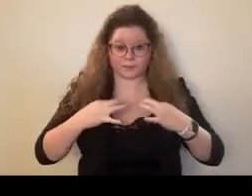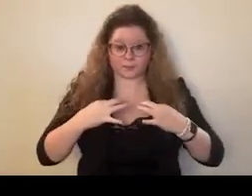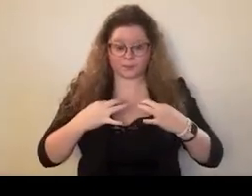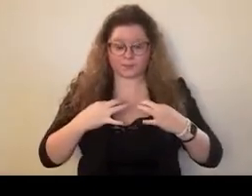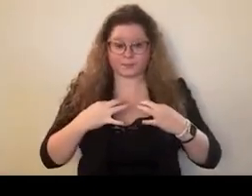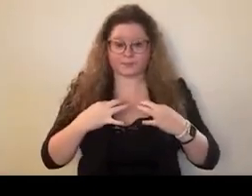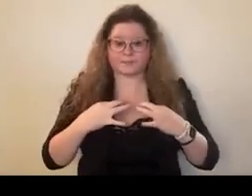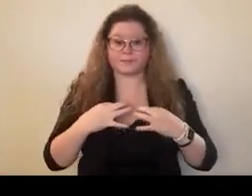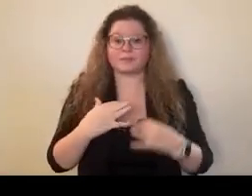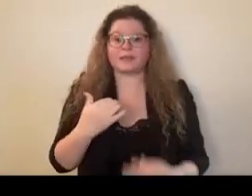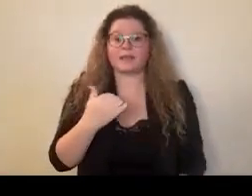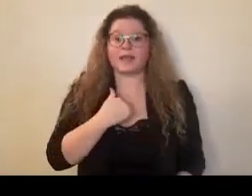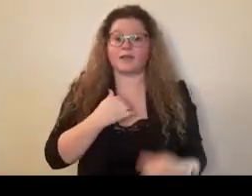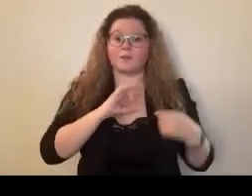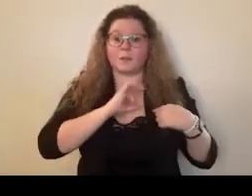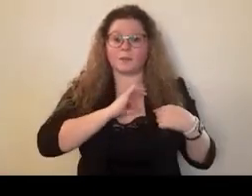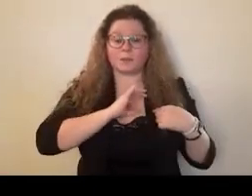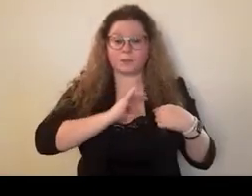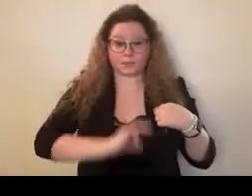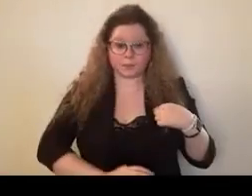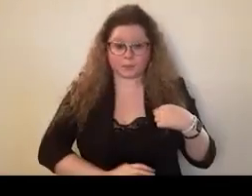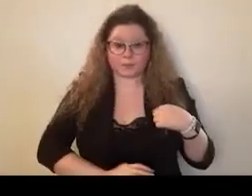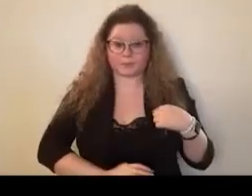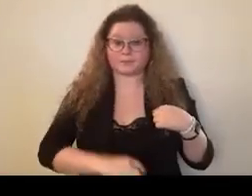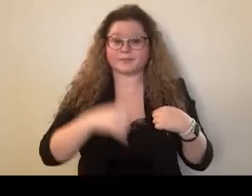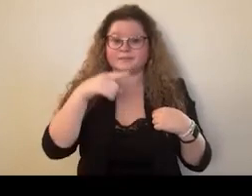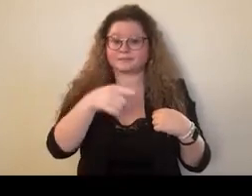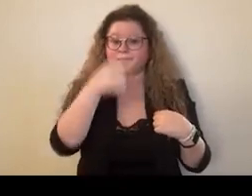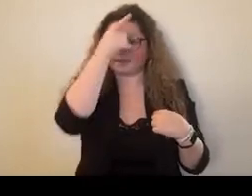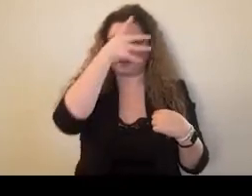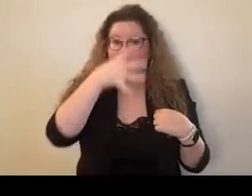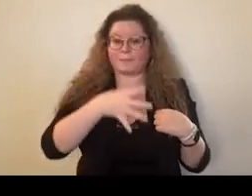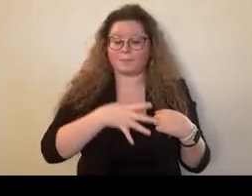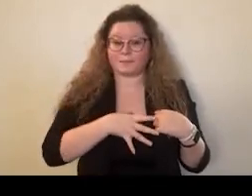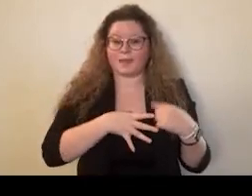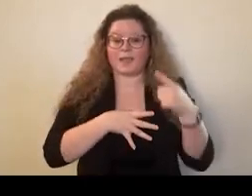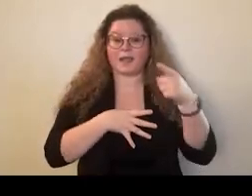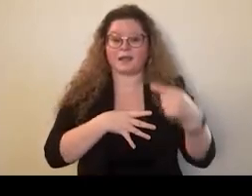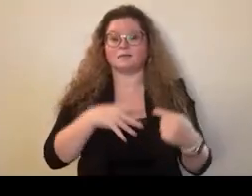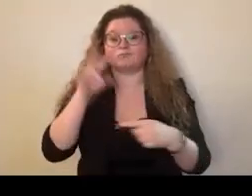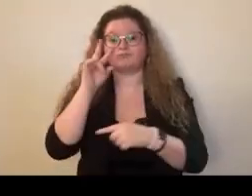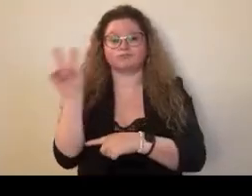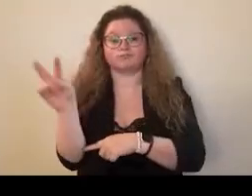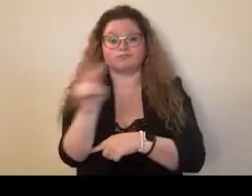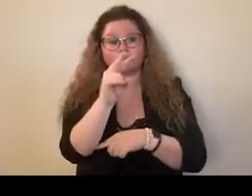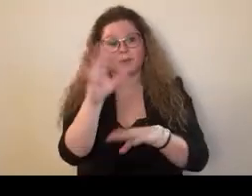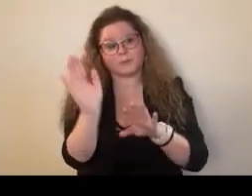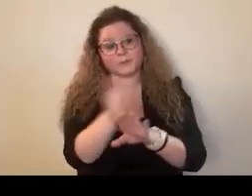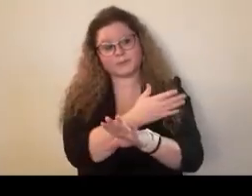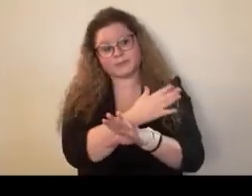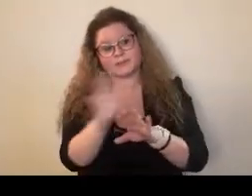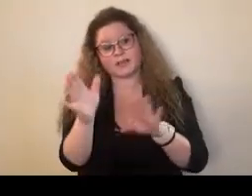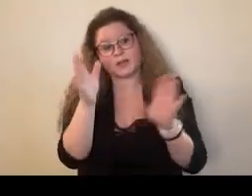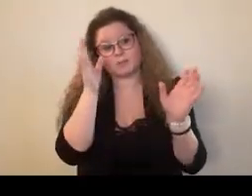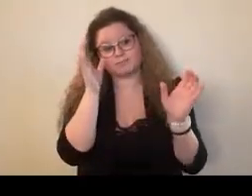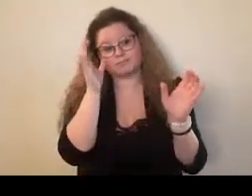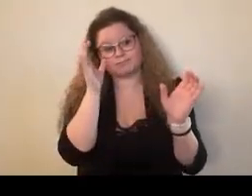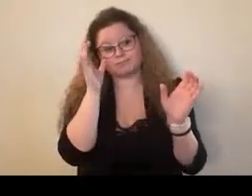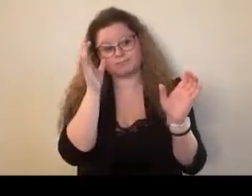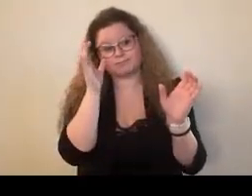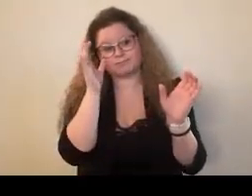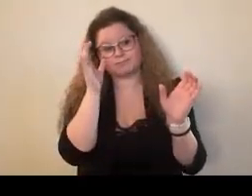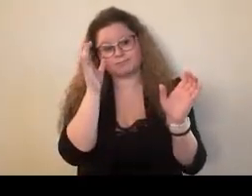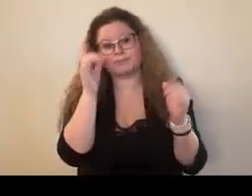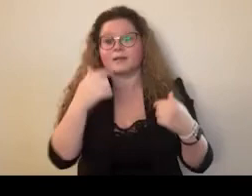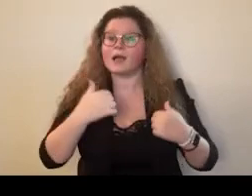The collar is buttoned down and the gentleman is gazing across the room listening to the music. I spent quite a lot